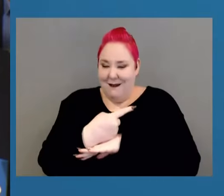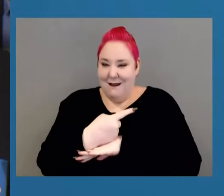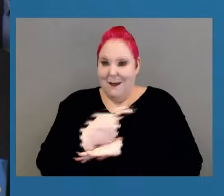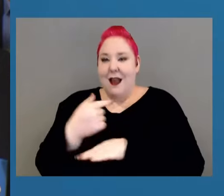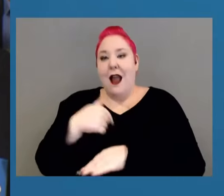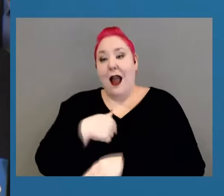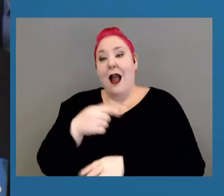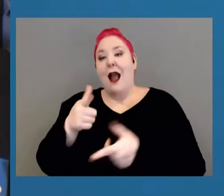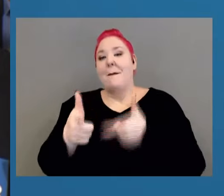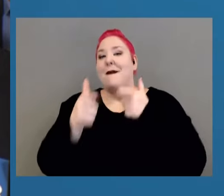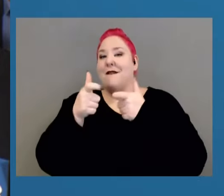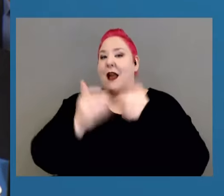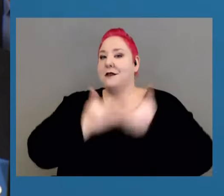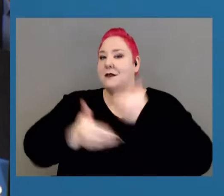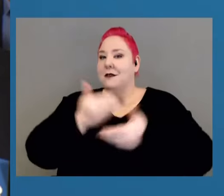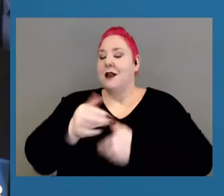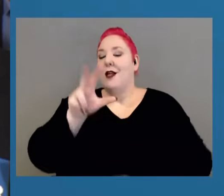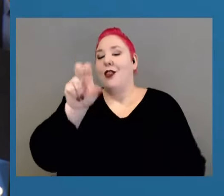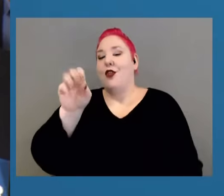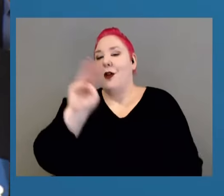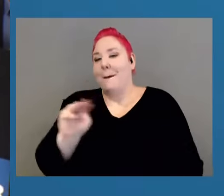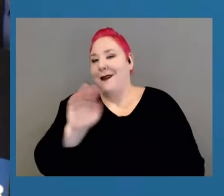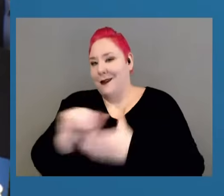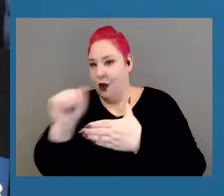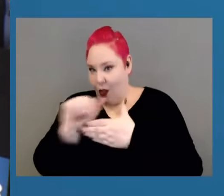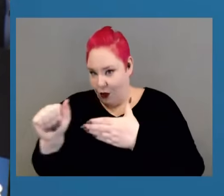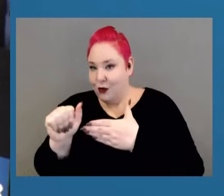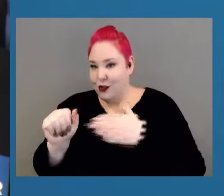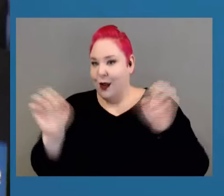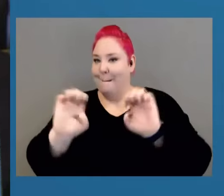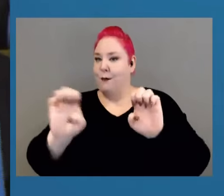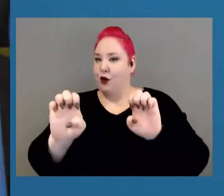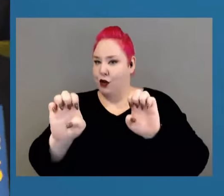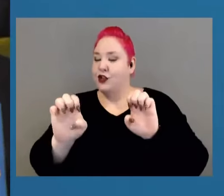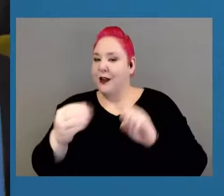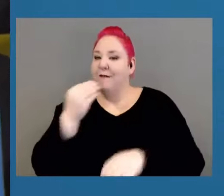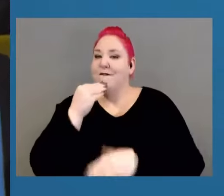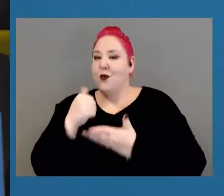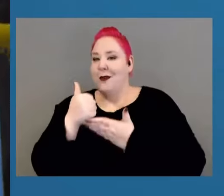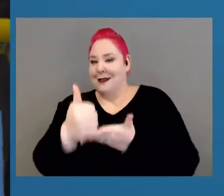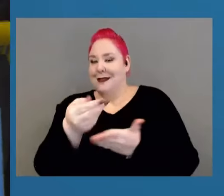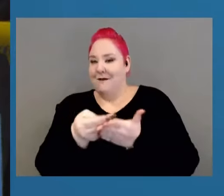fast-tracking $30 million in emergency food assistance funds.